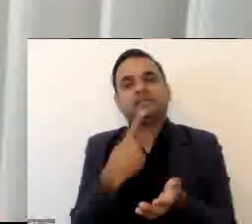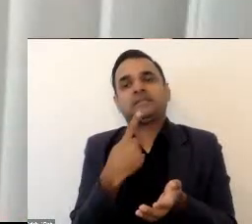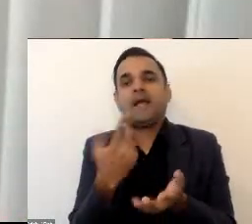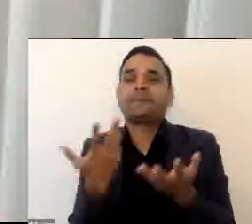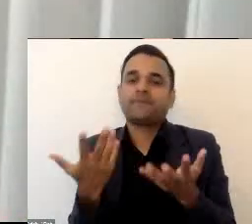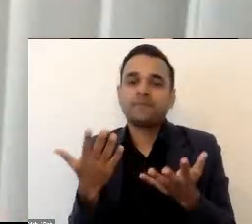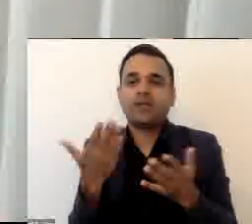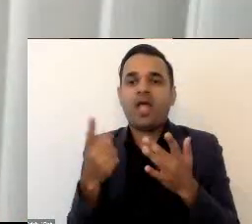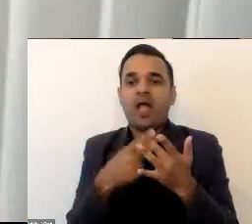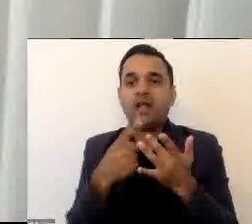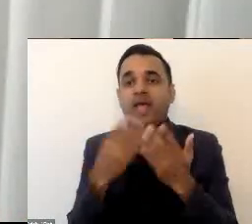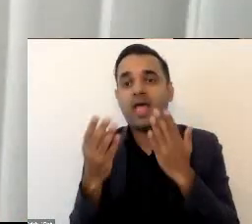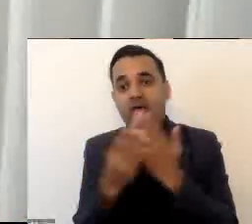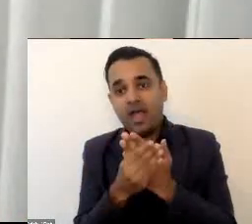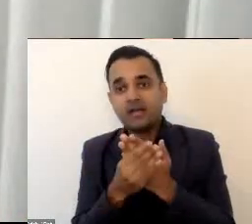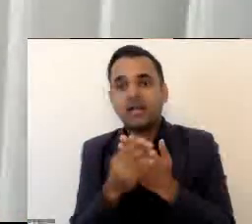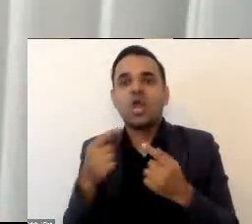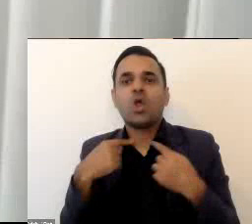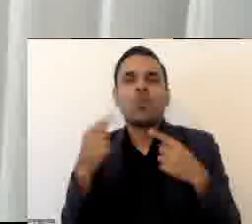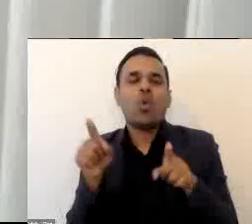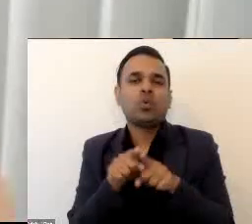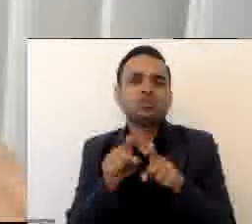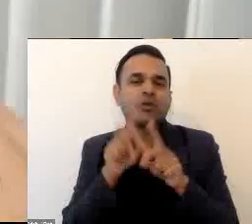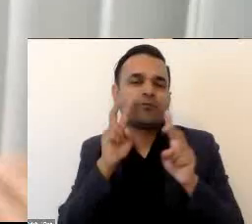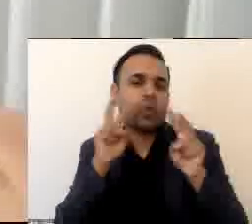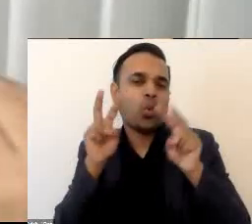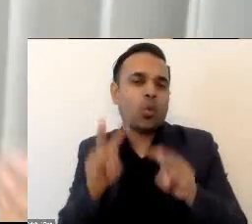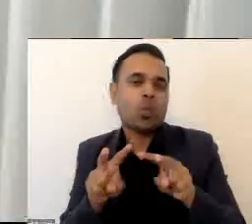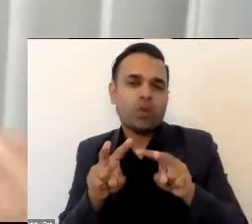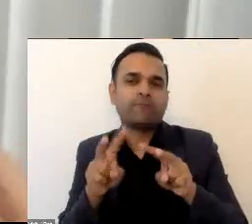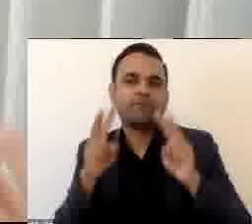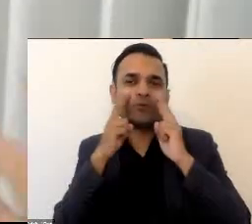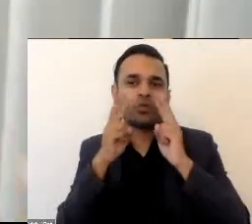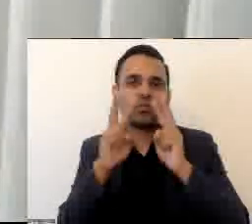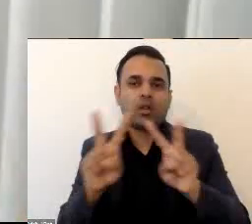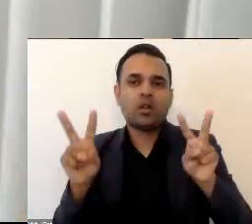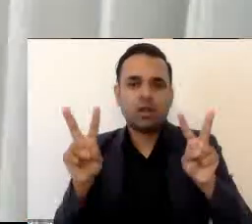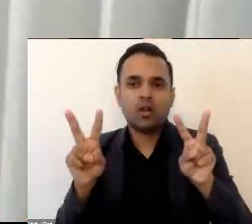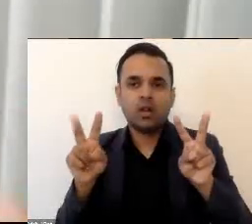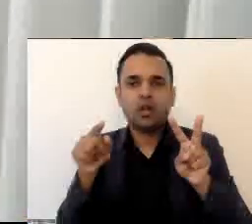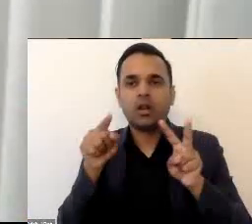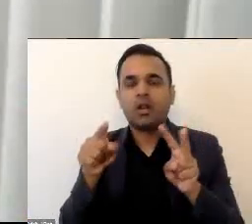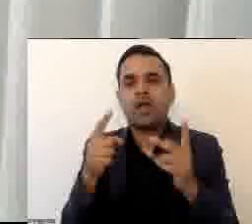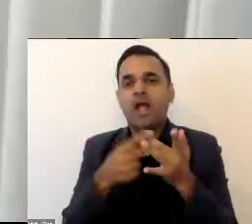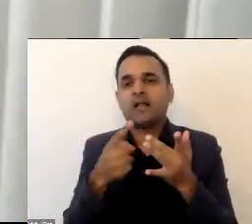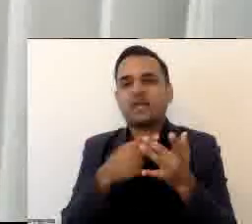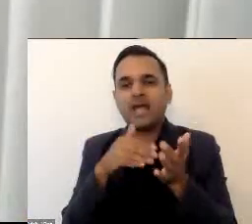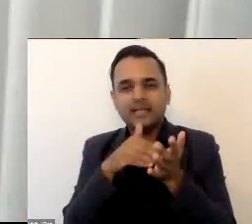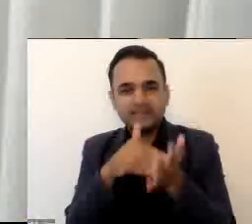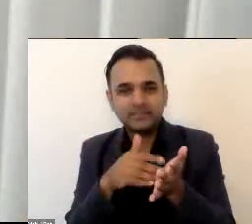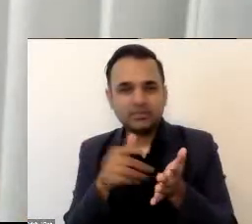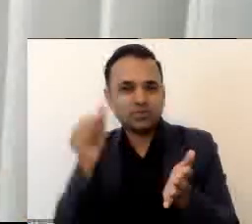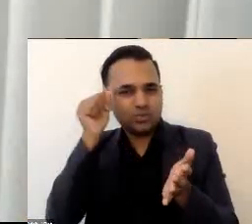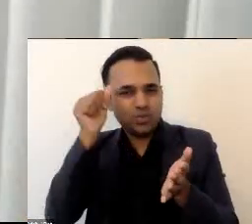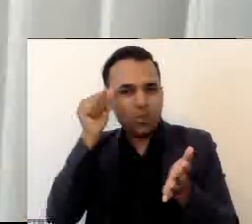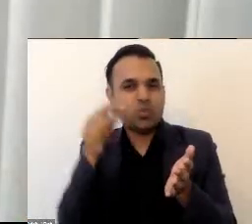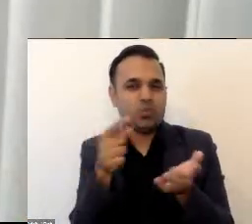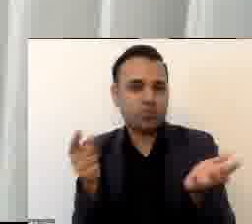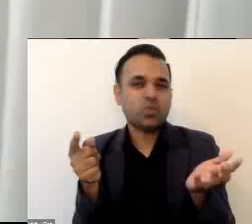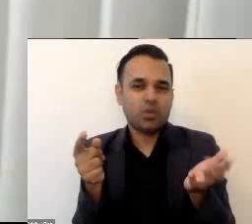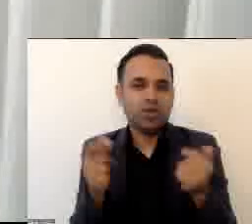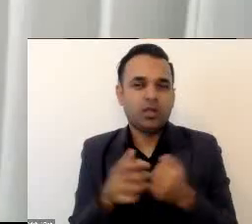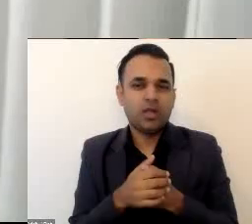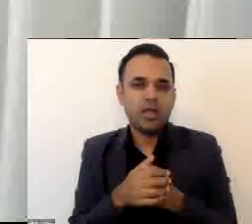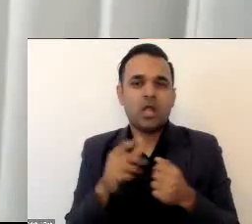These are also, again, you know, advisors, people with authority. So I think, you know, even if you sort of start looking at this space of virtual assistants, I mean, we have